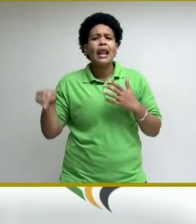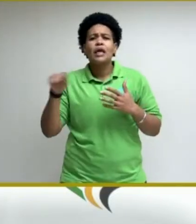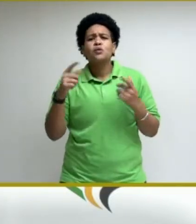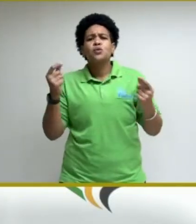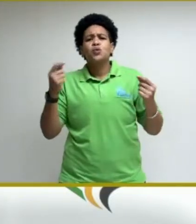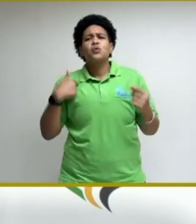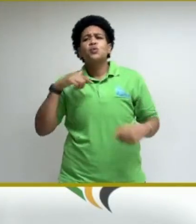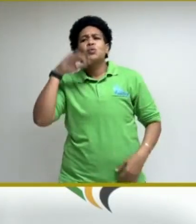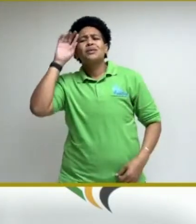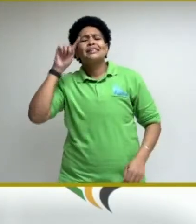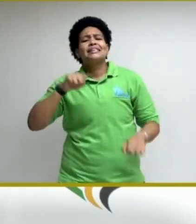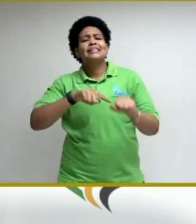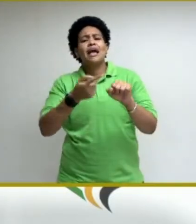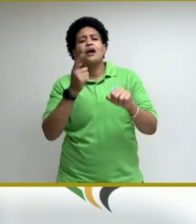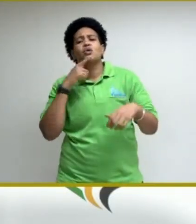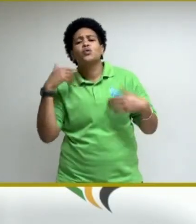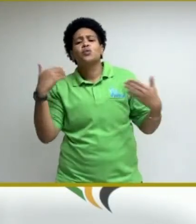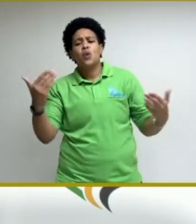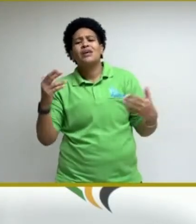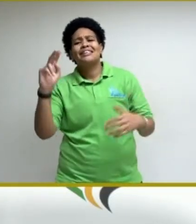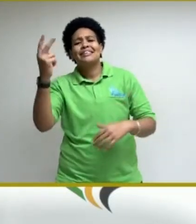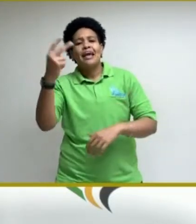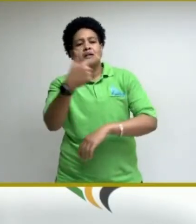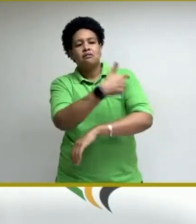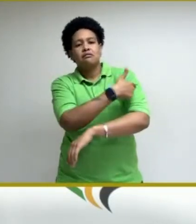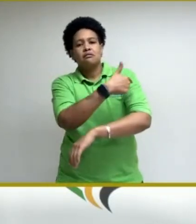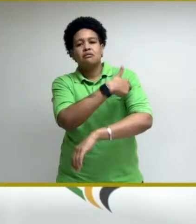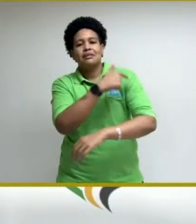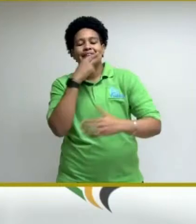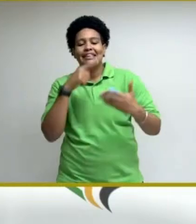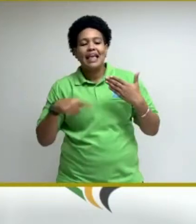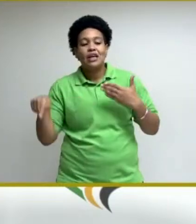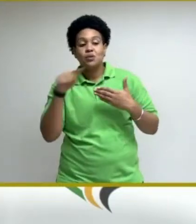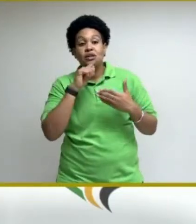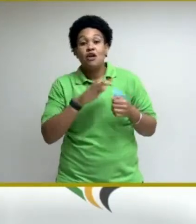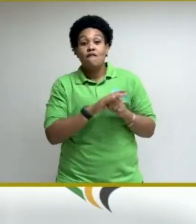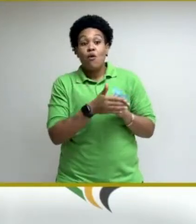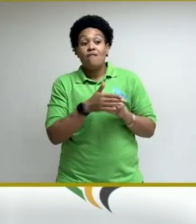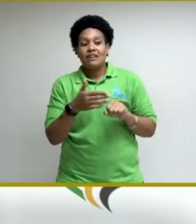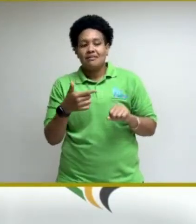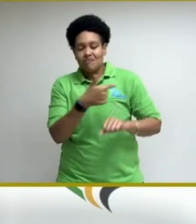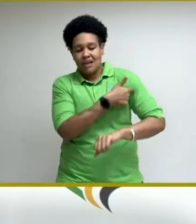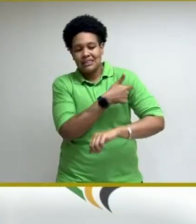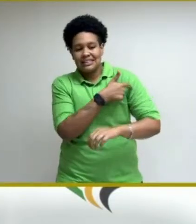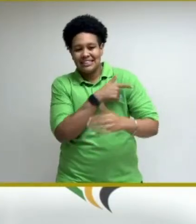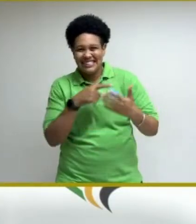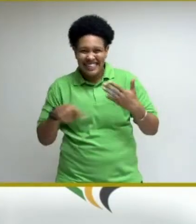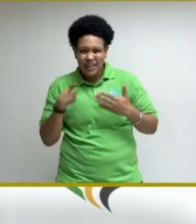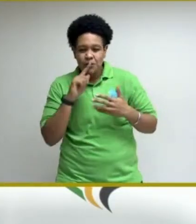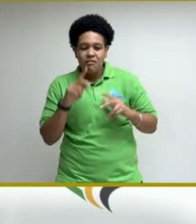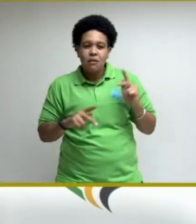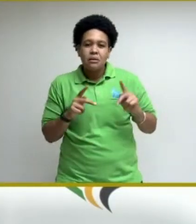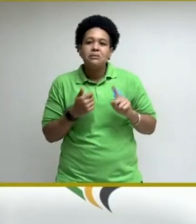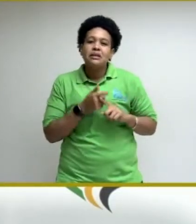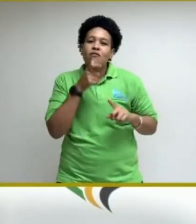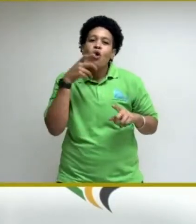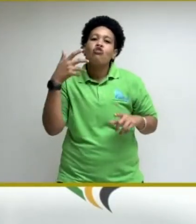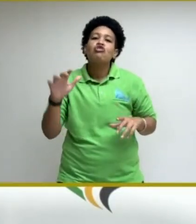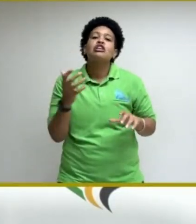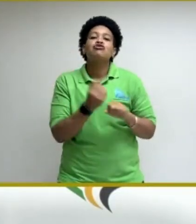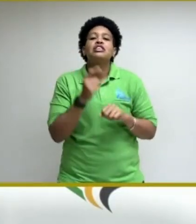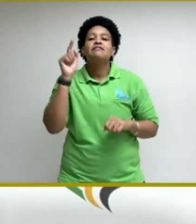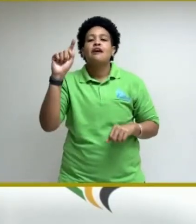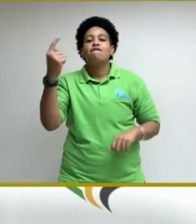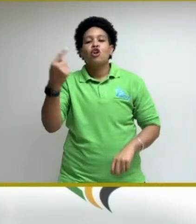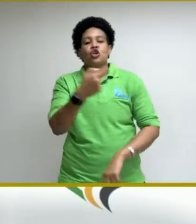will begin to administer the second dose of the COVID-19 vaccine for persons who have already received their